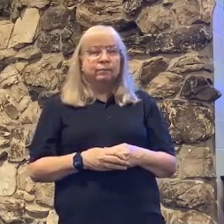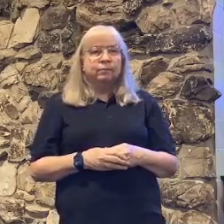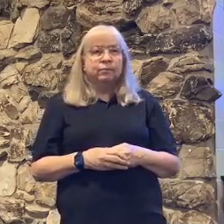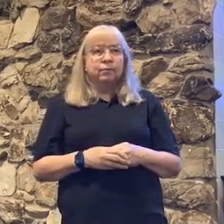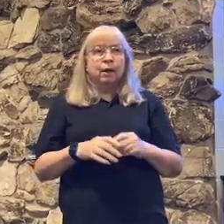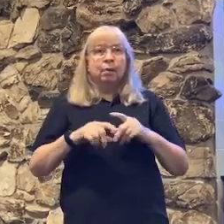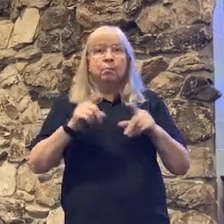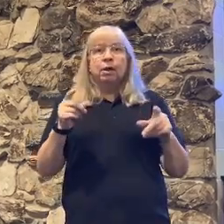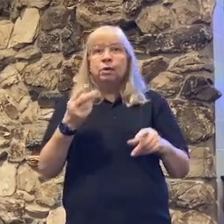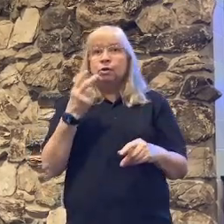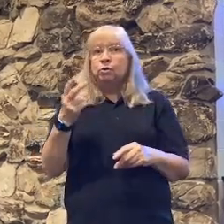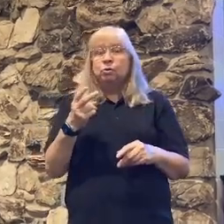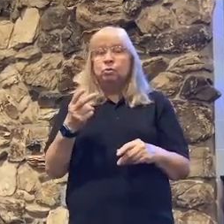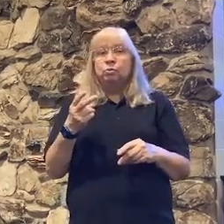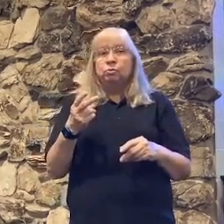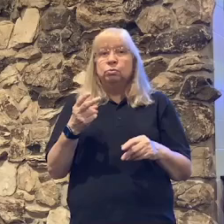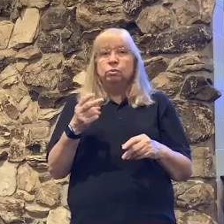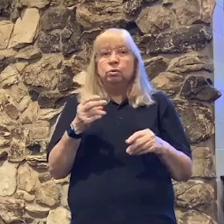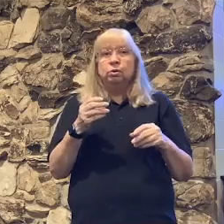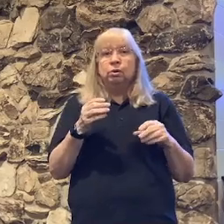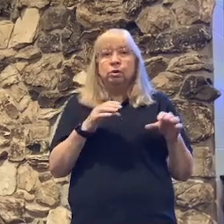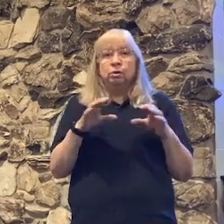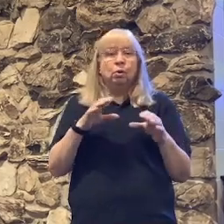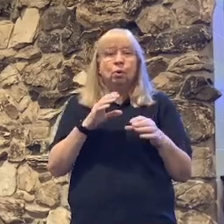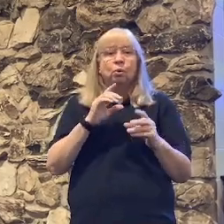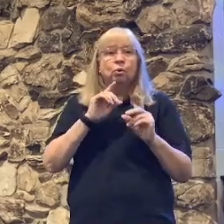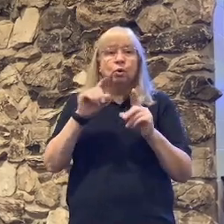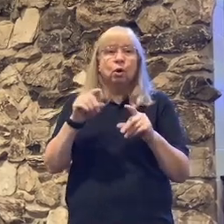But the two don't go hand in hand.